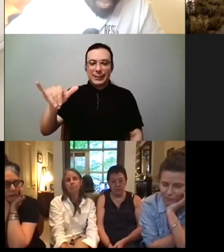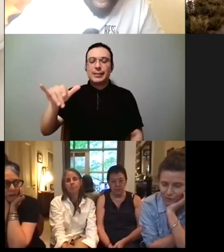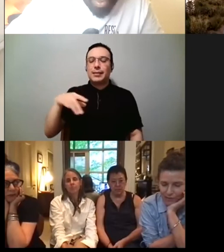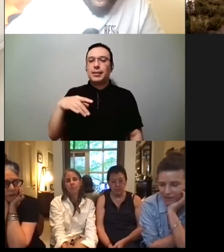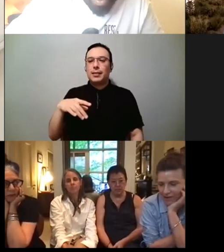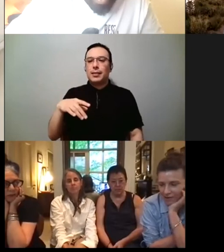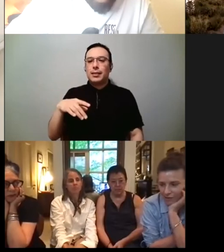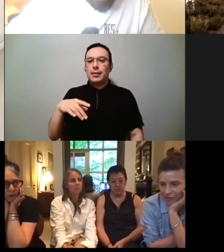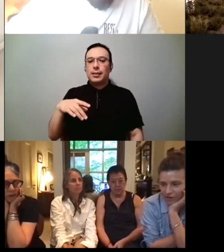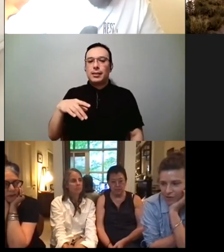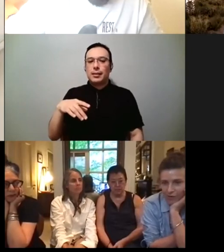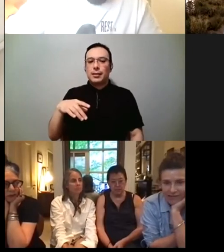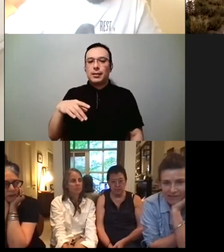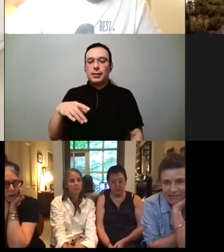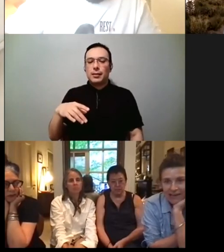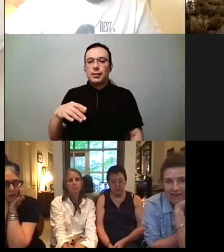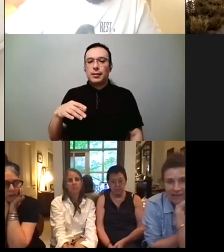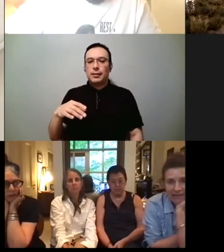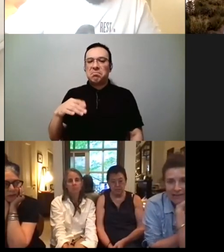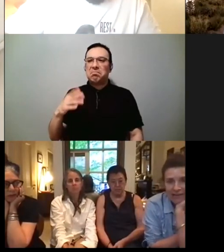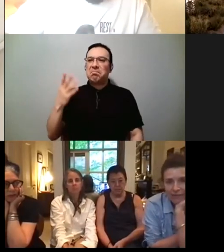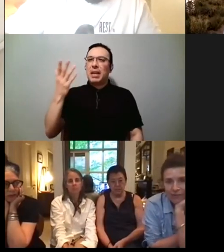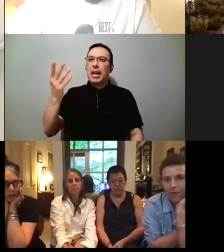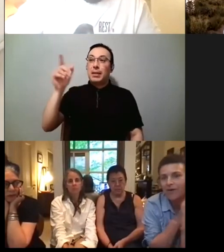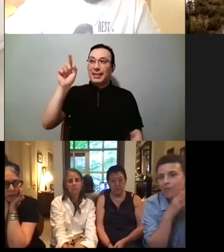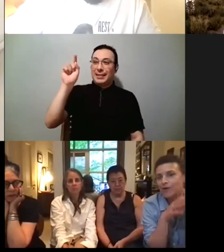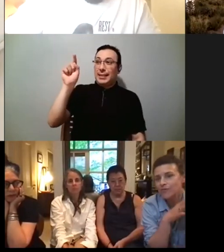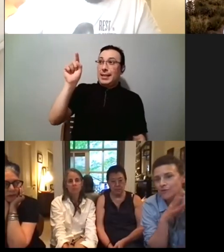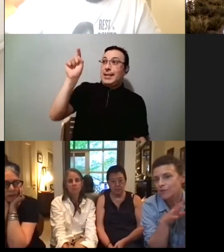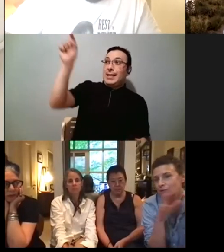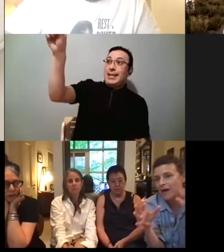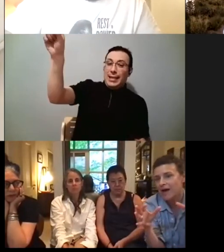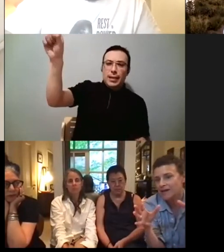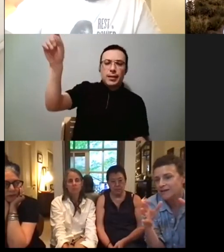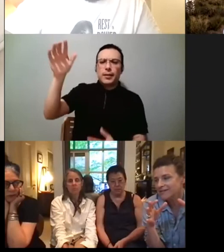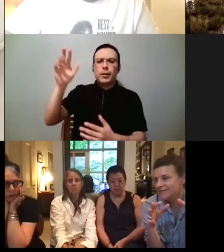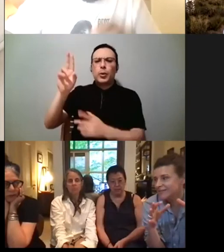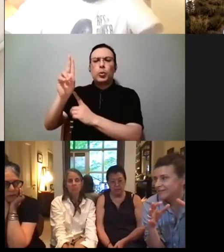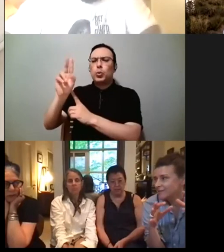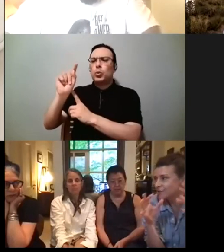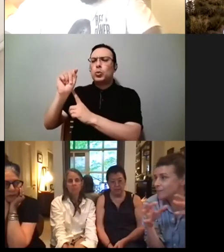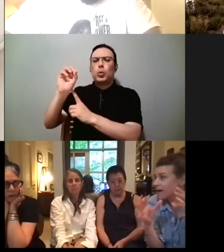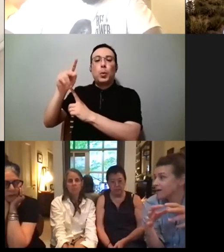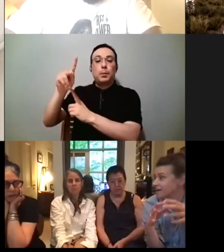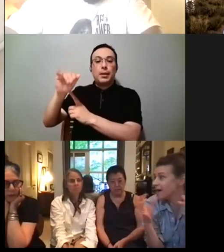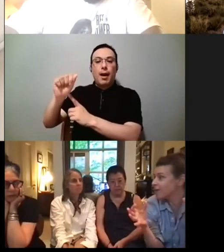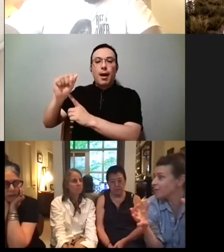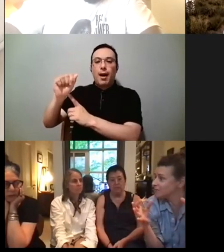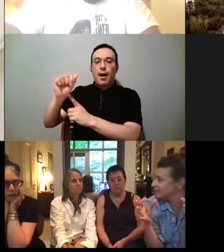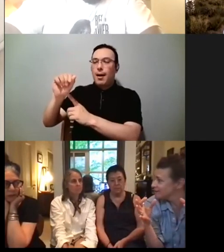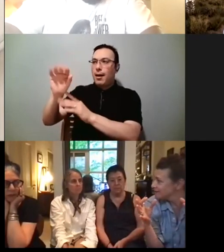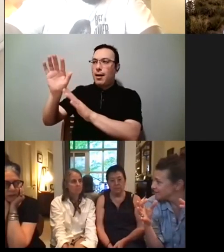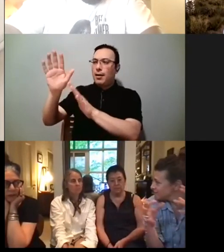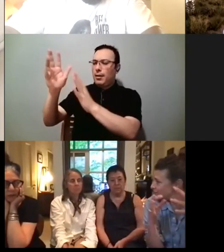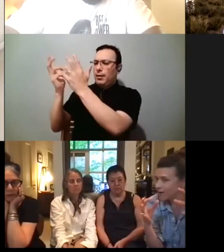from a kind of utopic state and from that point of view look back look back at now